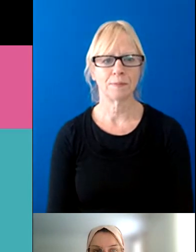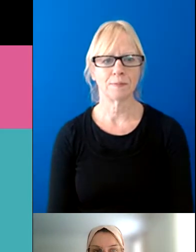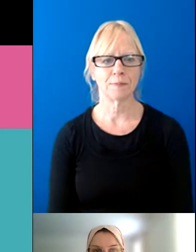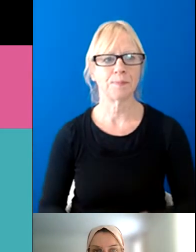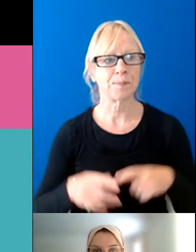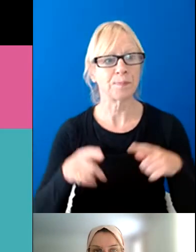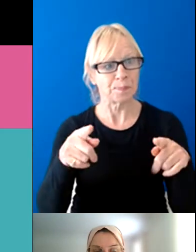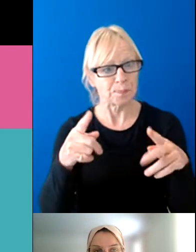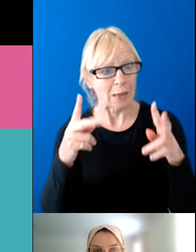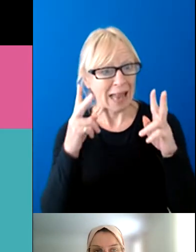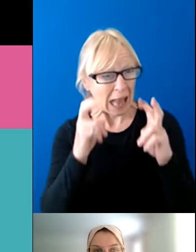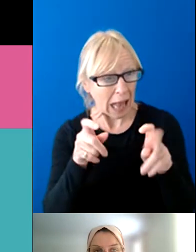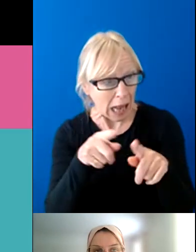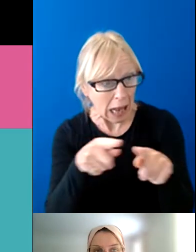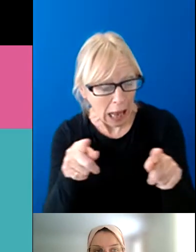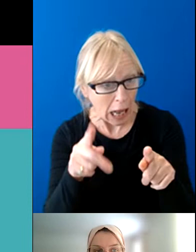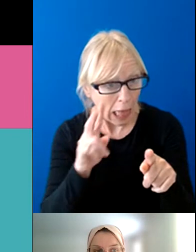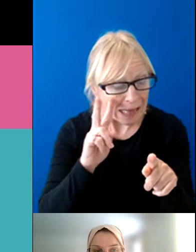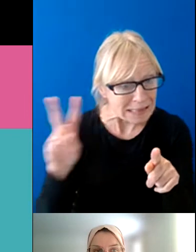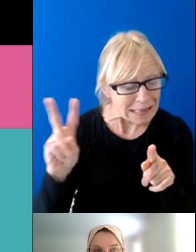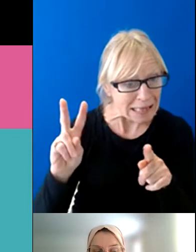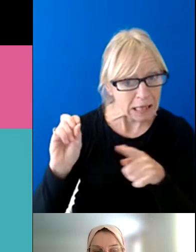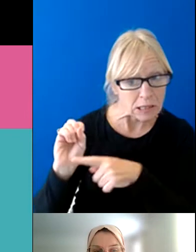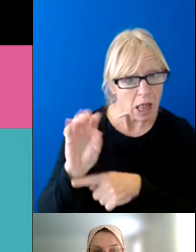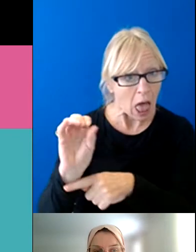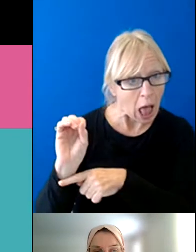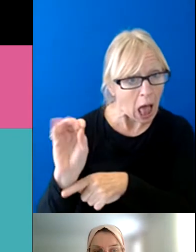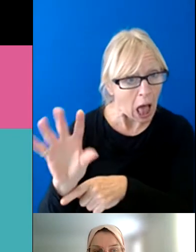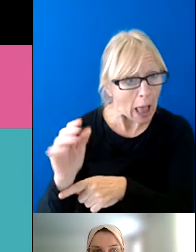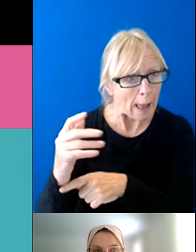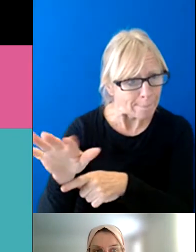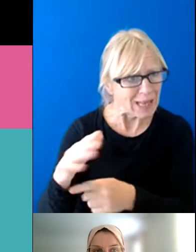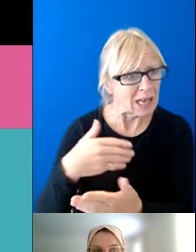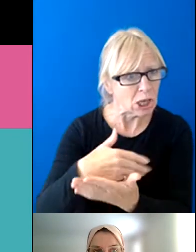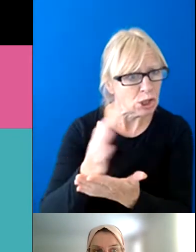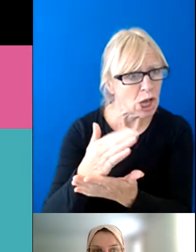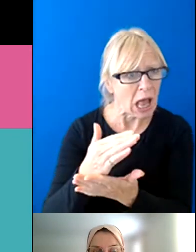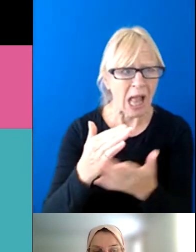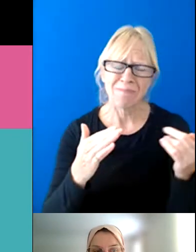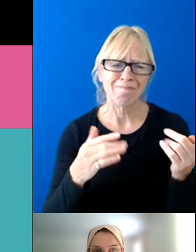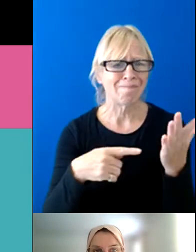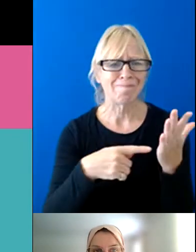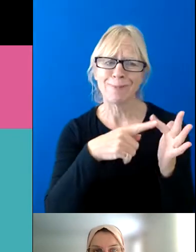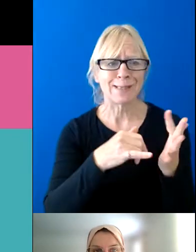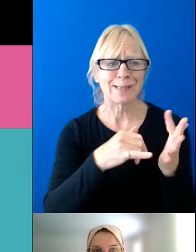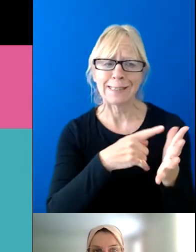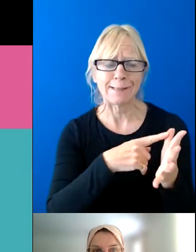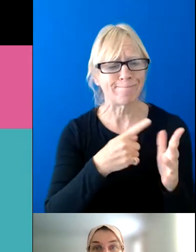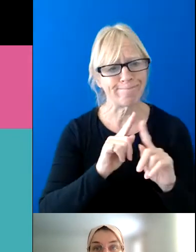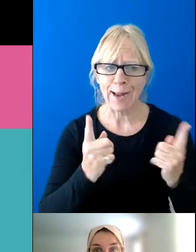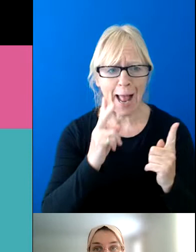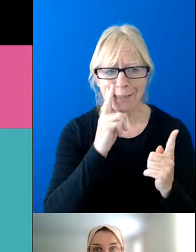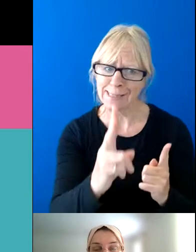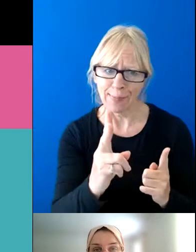Can you see the slides, Tessa? They are being shared. No, I can't see the slides. Can anybody else see them?